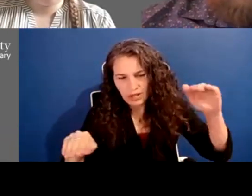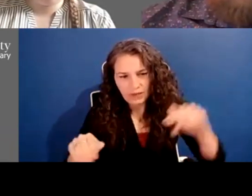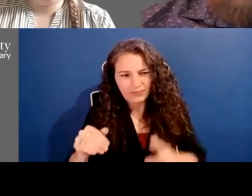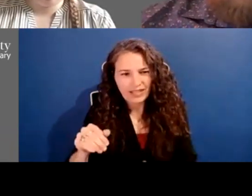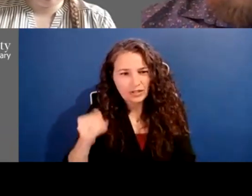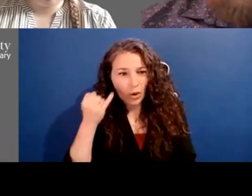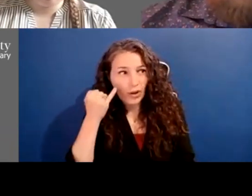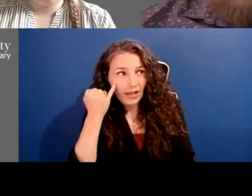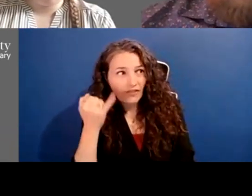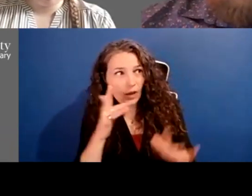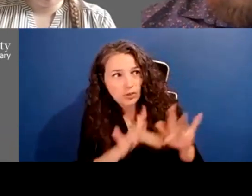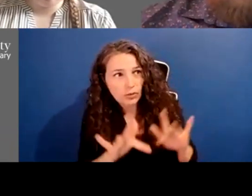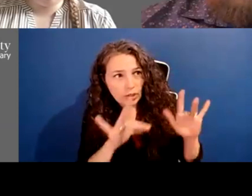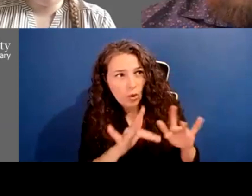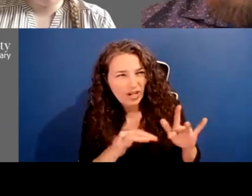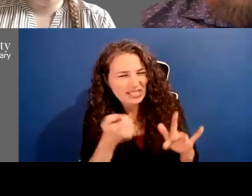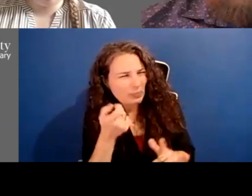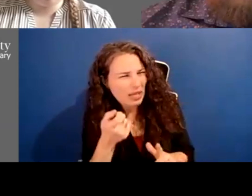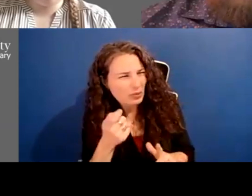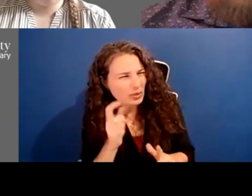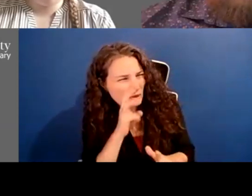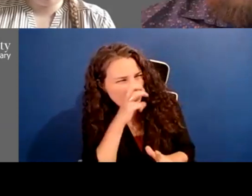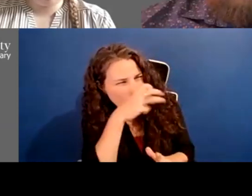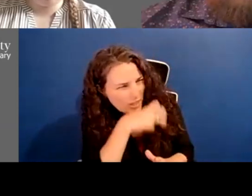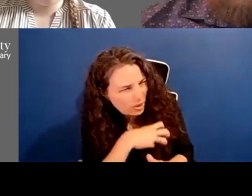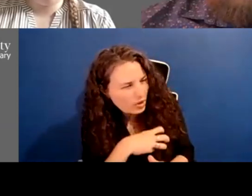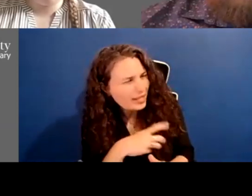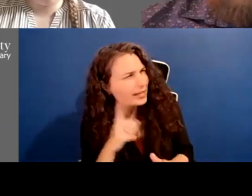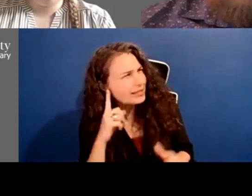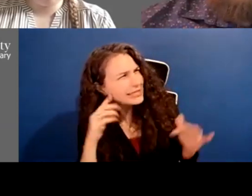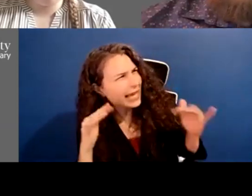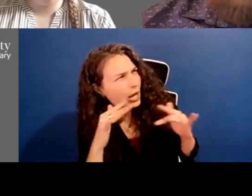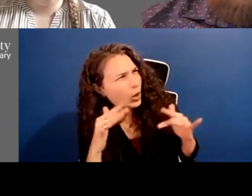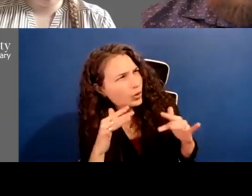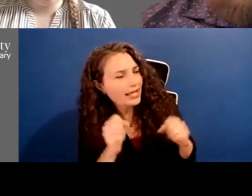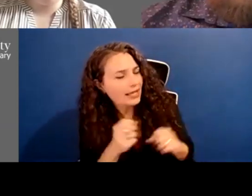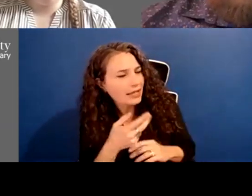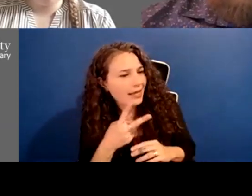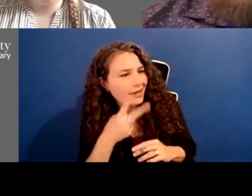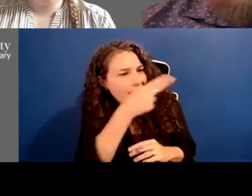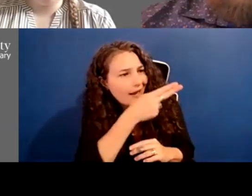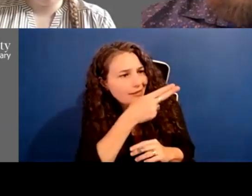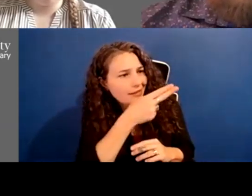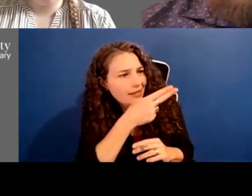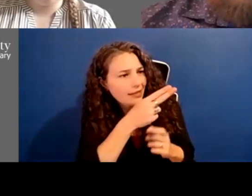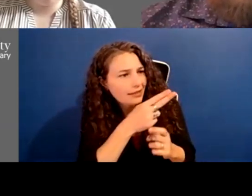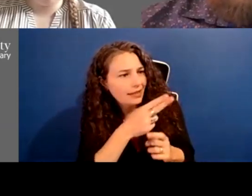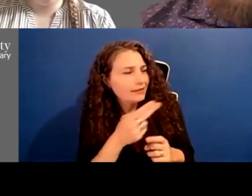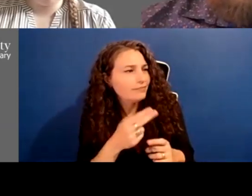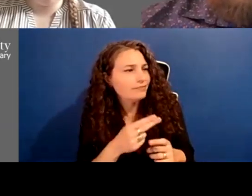kind of like mute that or cut that. So I really liked that. And then for hosting, I used